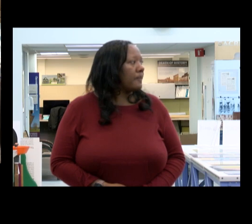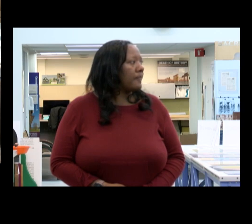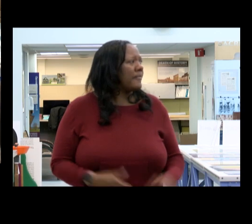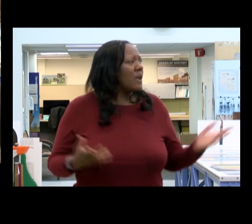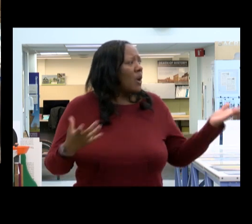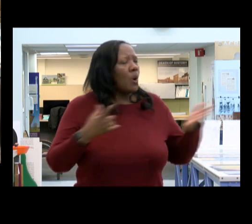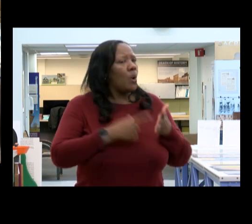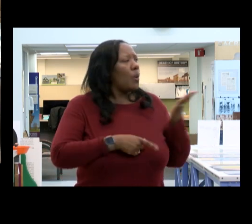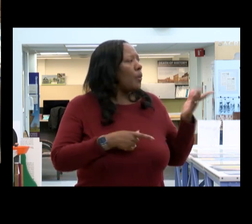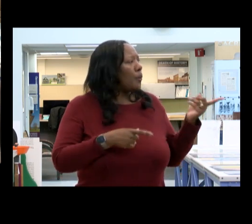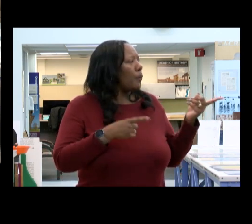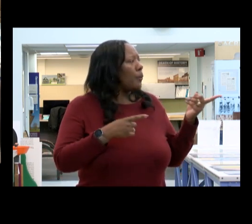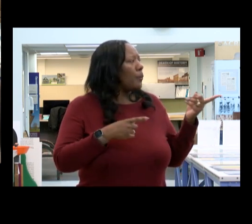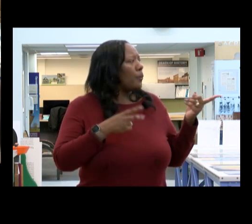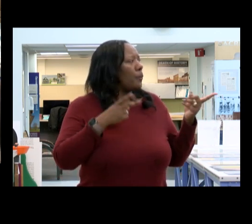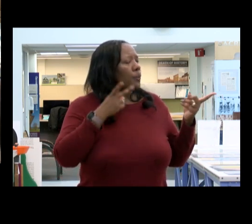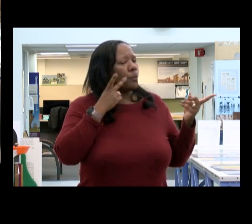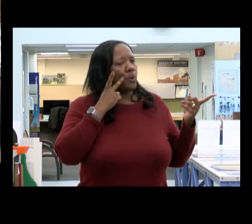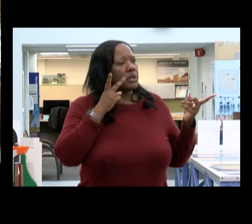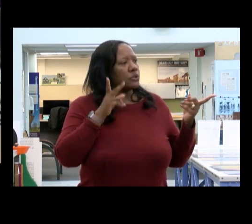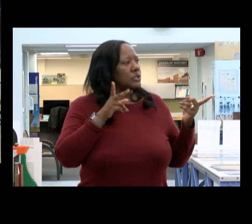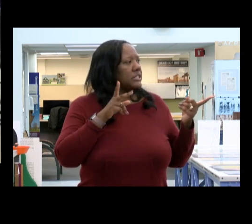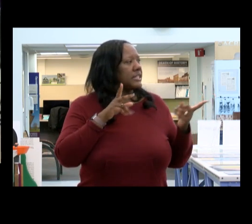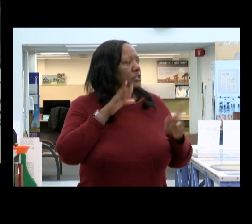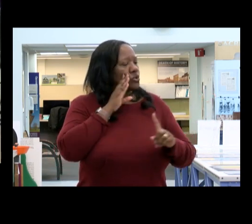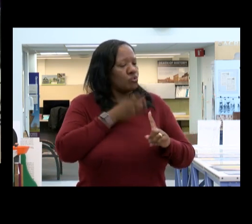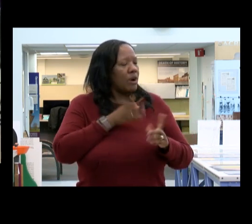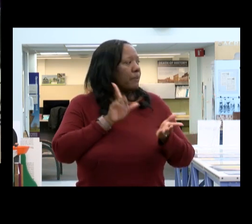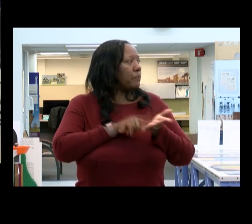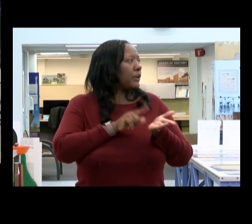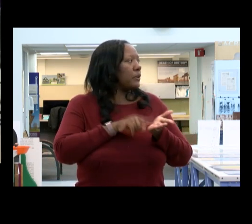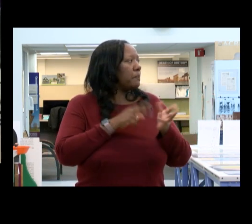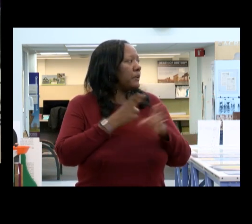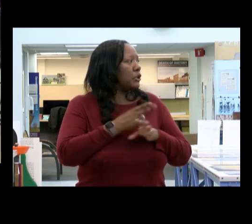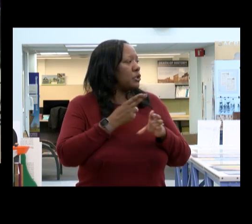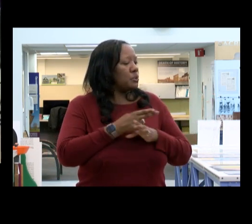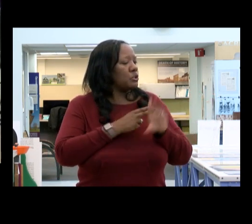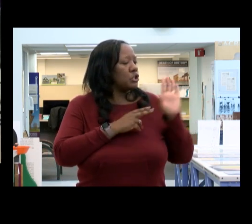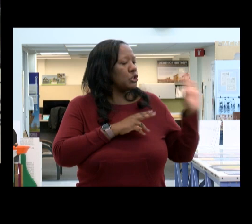you see direct printers being used in your world?